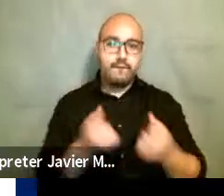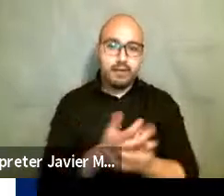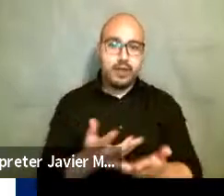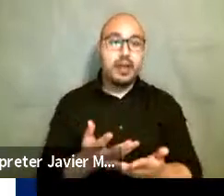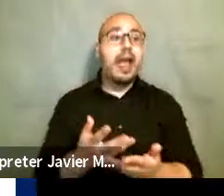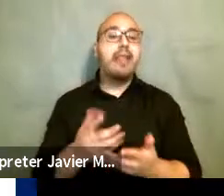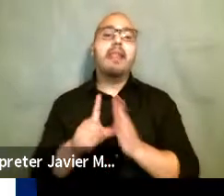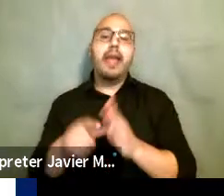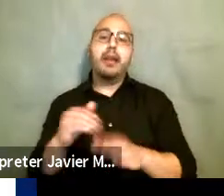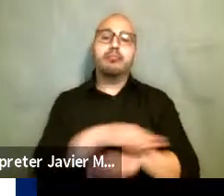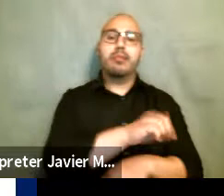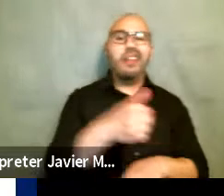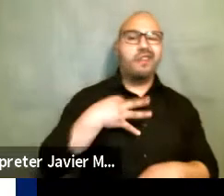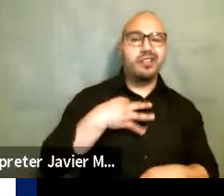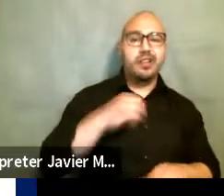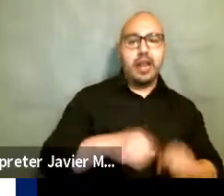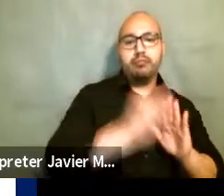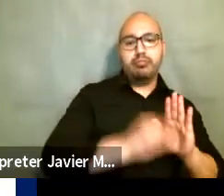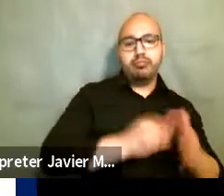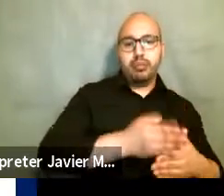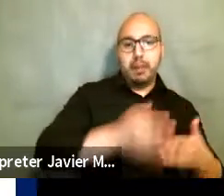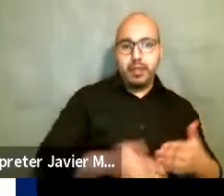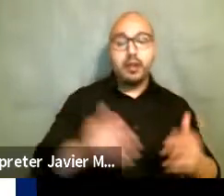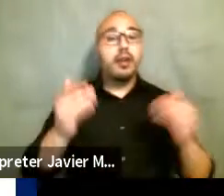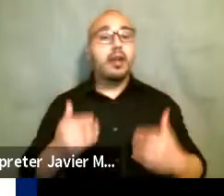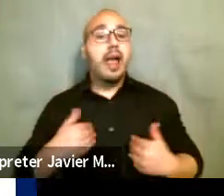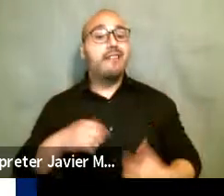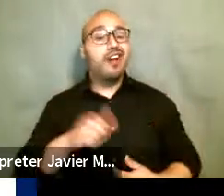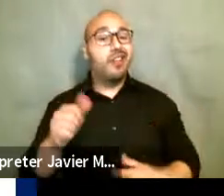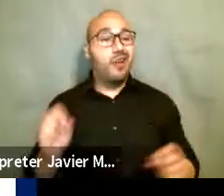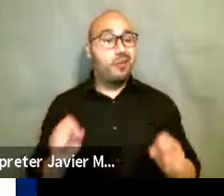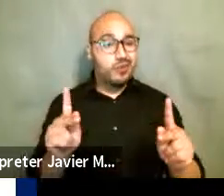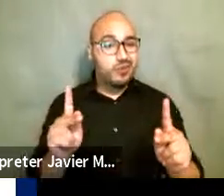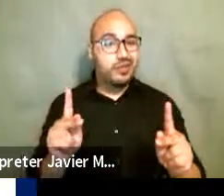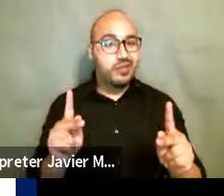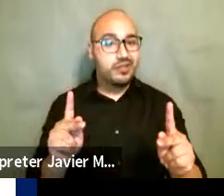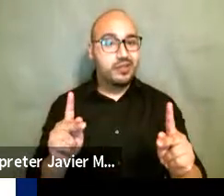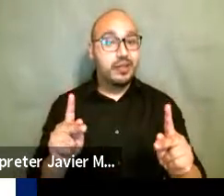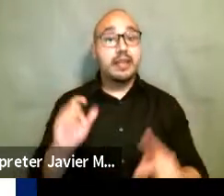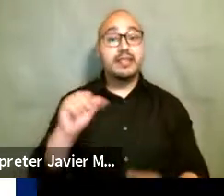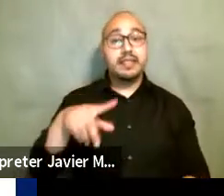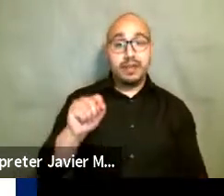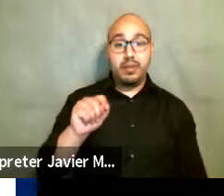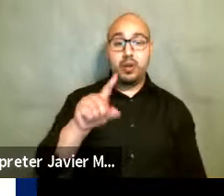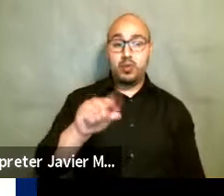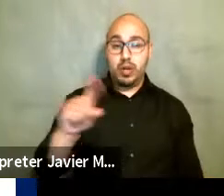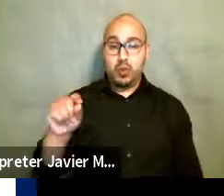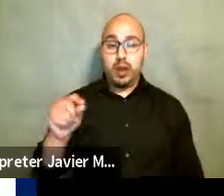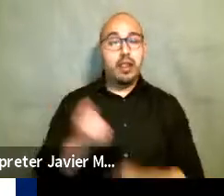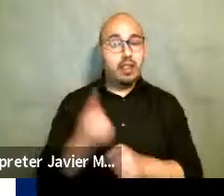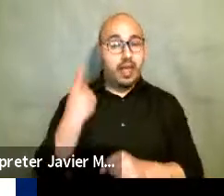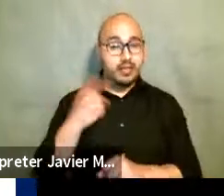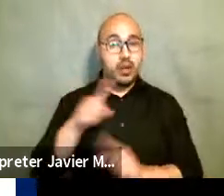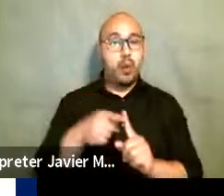volunteer later. And then we have another opportunity. So in the September of 2020, when the Creek